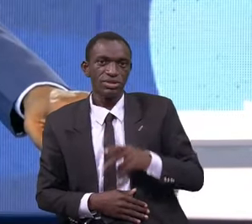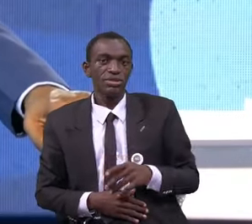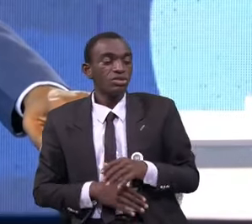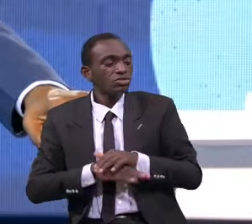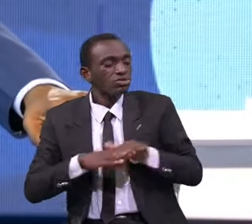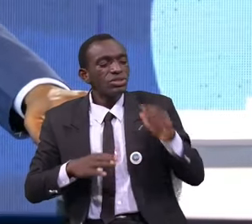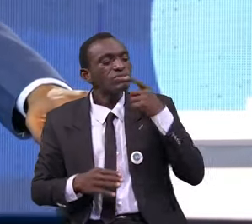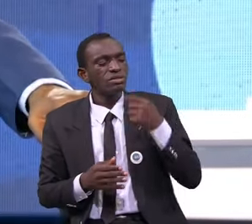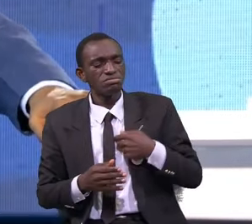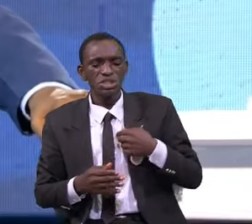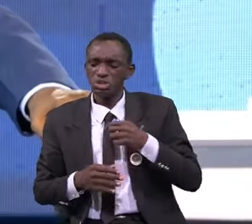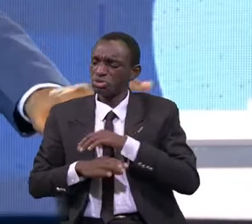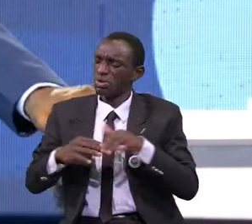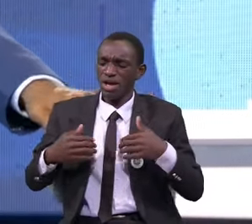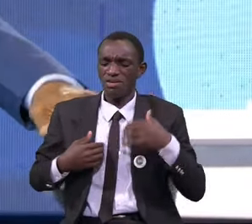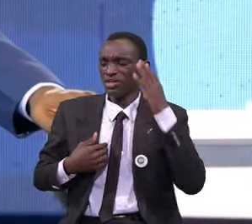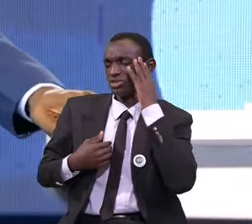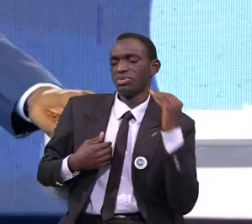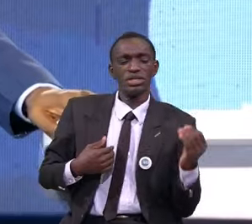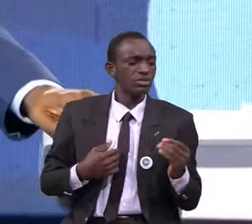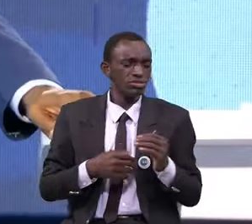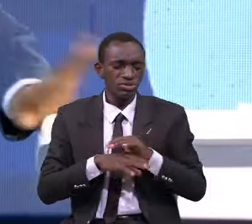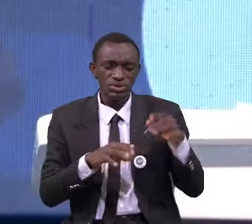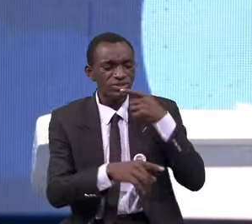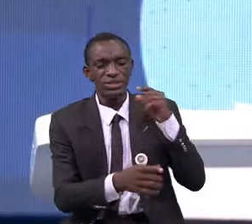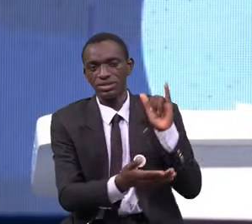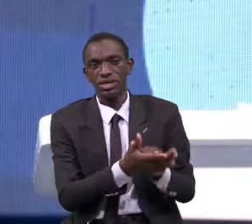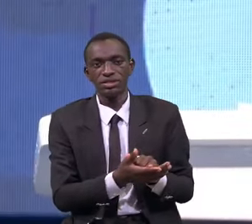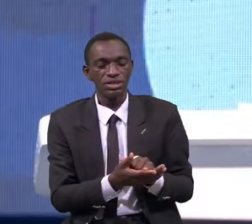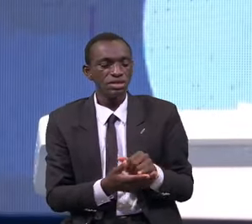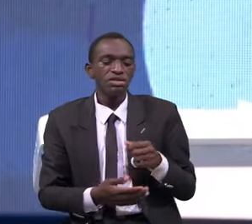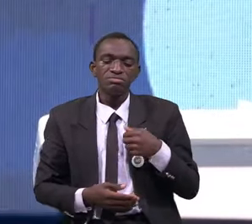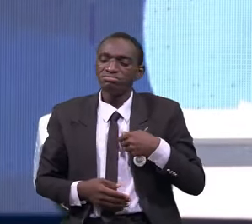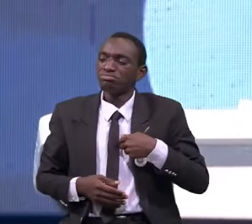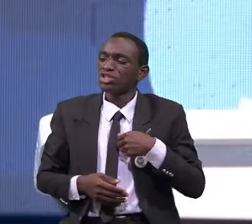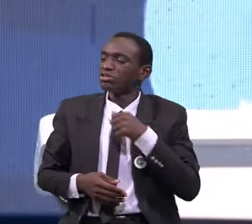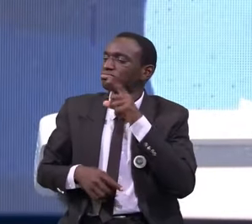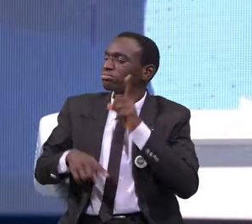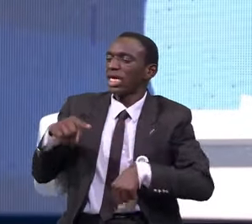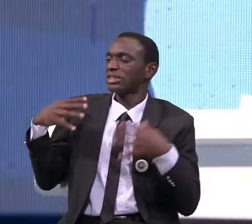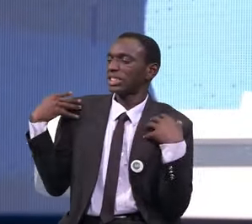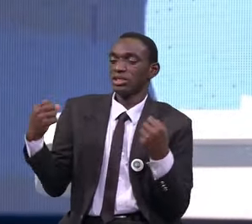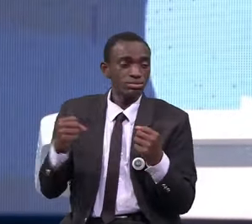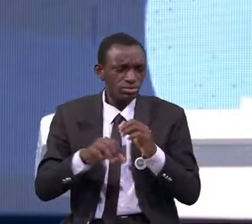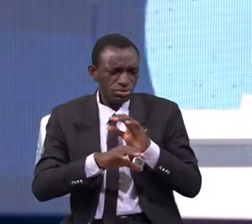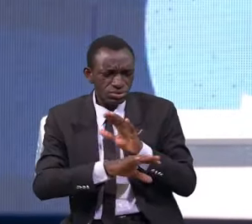Say not, I am incurable. Say not, it's impossible.